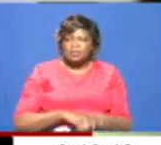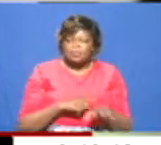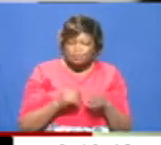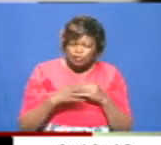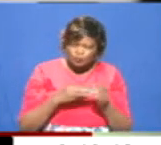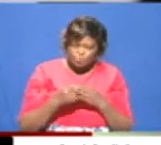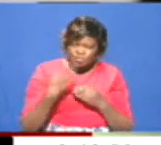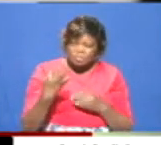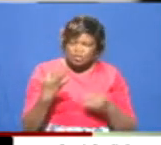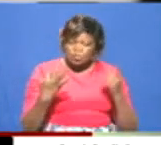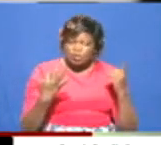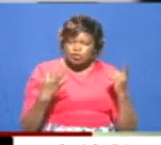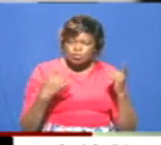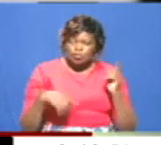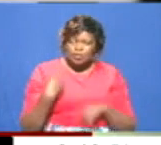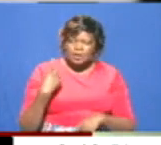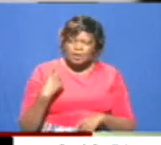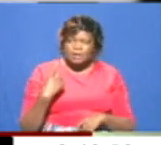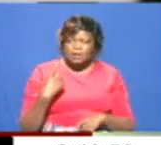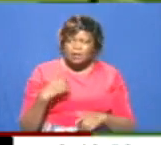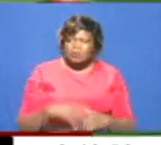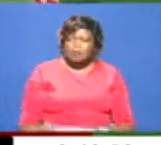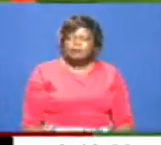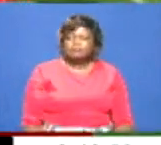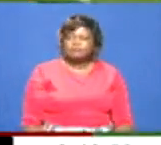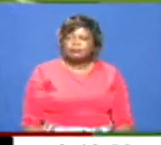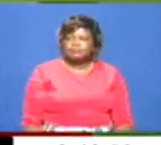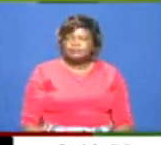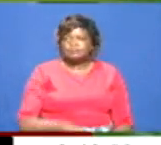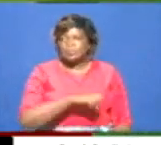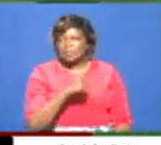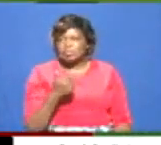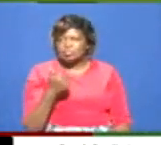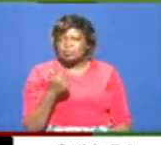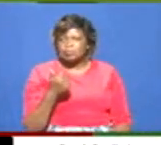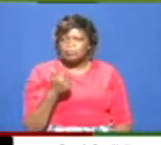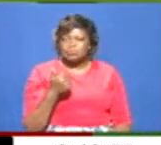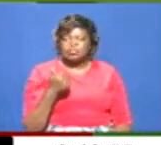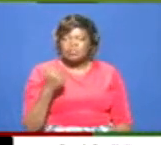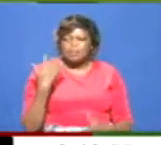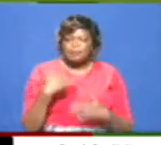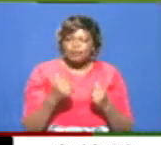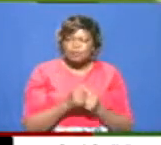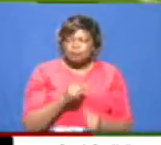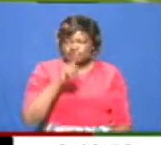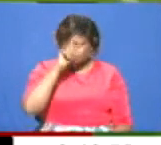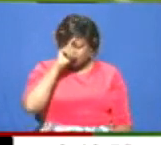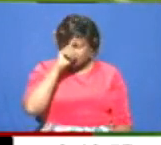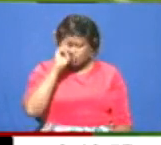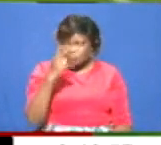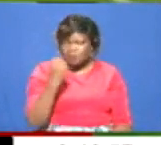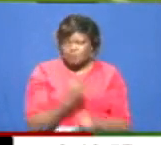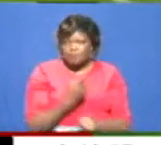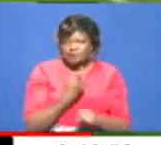3-1 win over Malian side AS Mande. Now, Noha Mamdou gave the Egyptians an early lead in the second minute from the